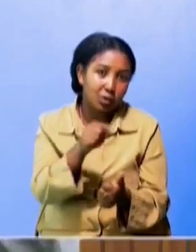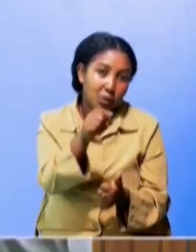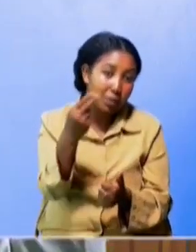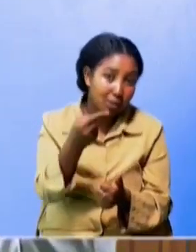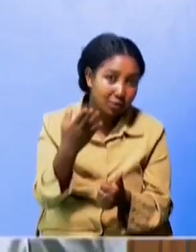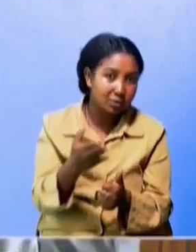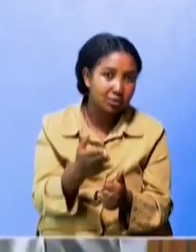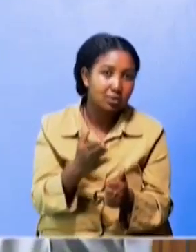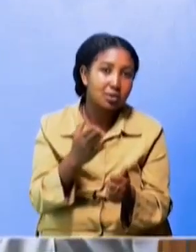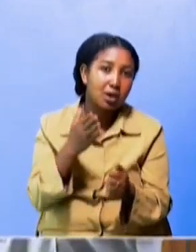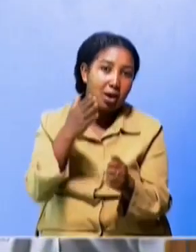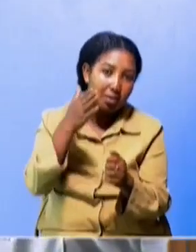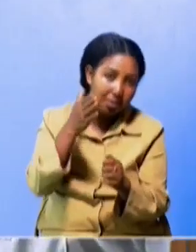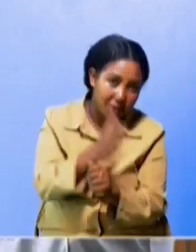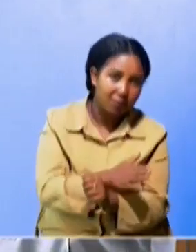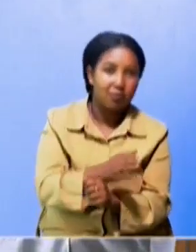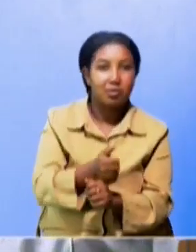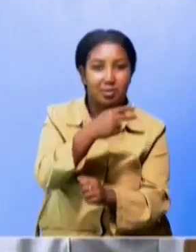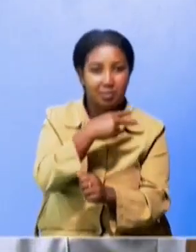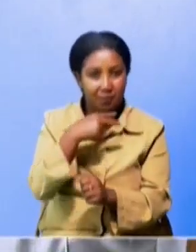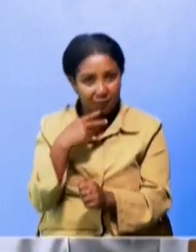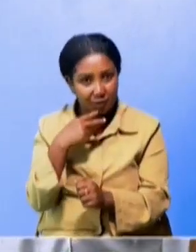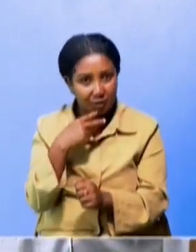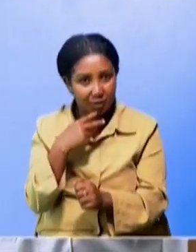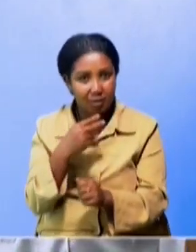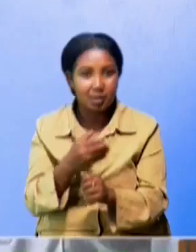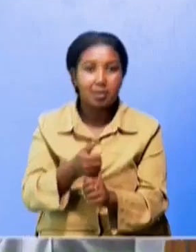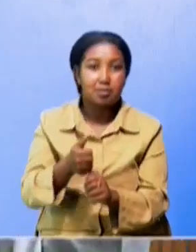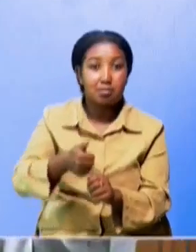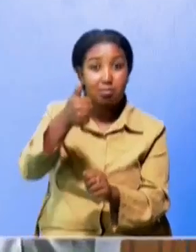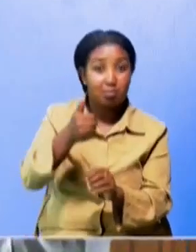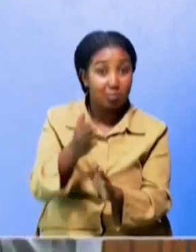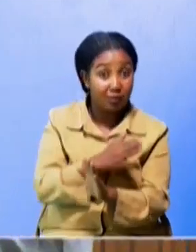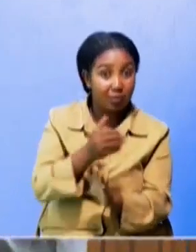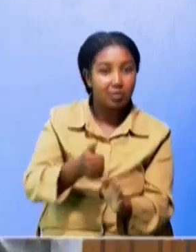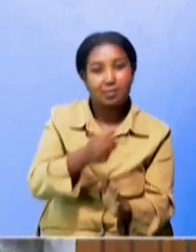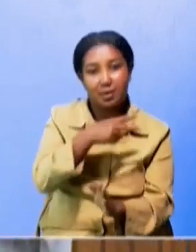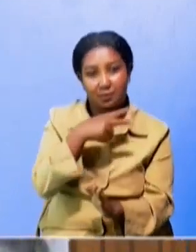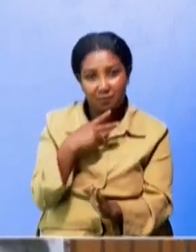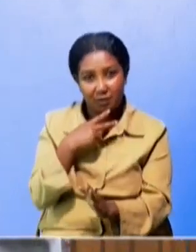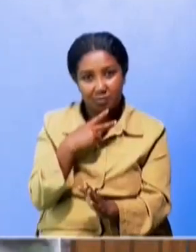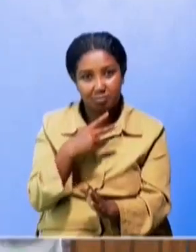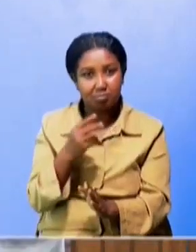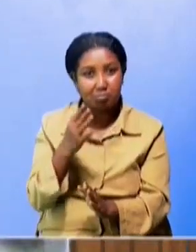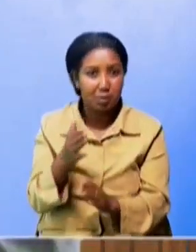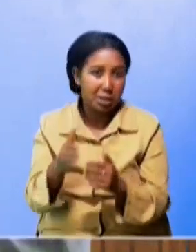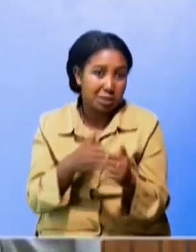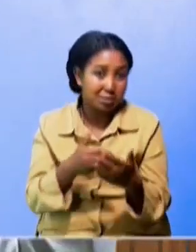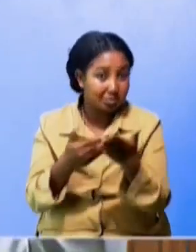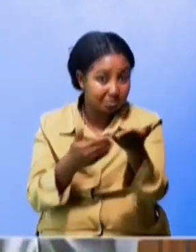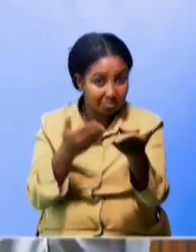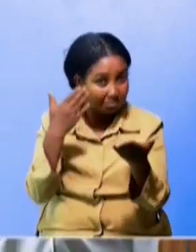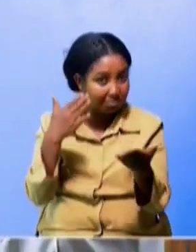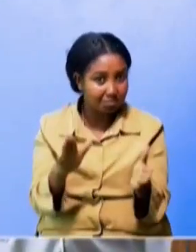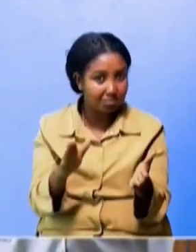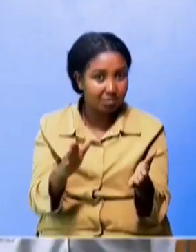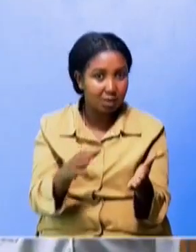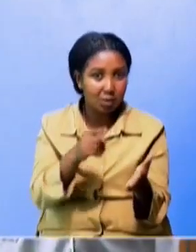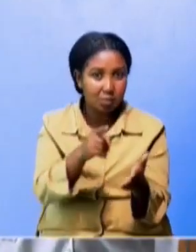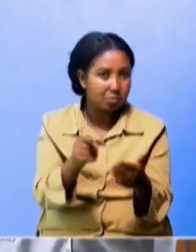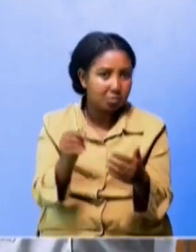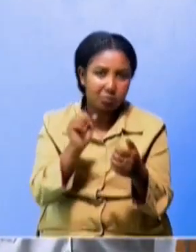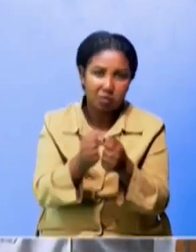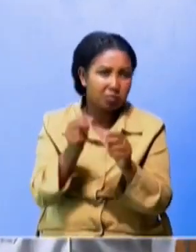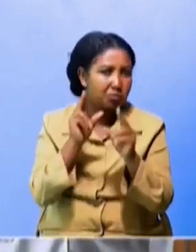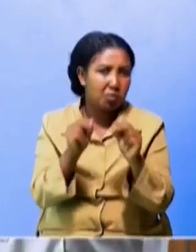use after or before the main verb. Before the main verb. That's maybe easy for you. You are welcome. It doesn't bring any